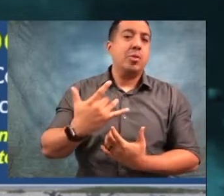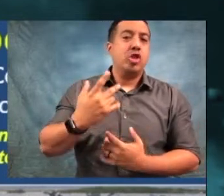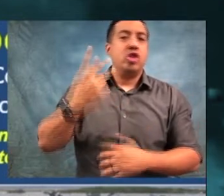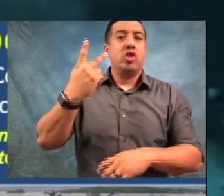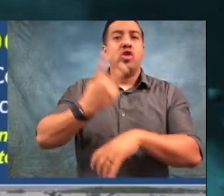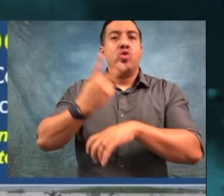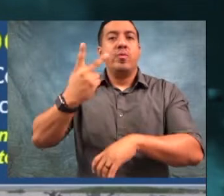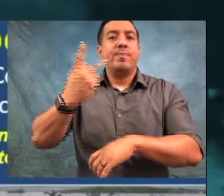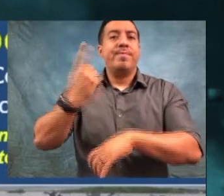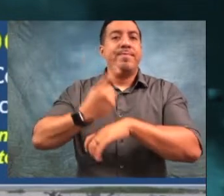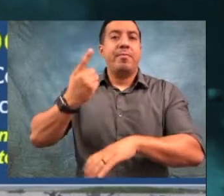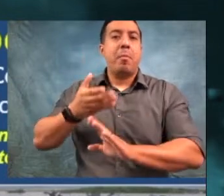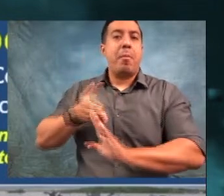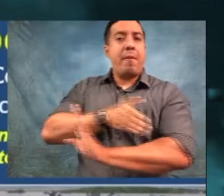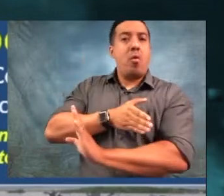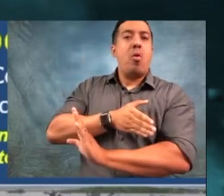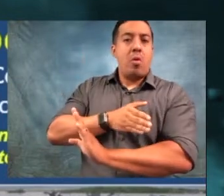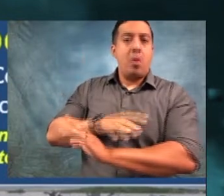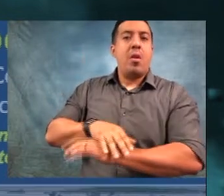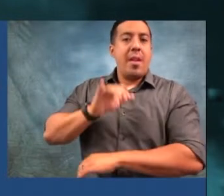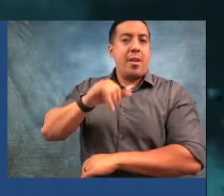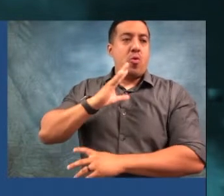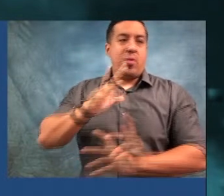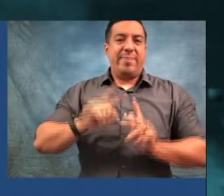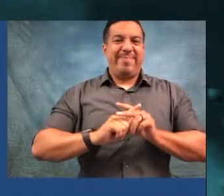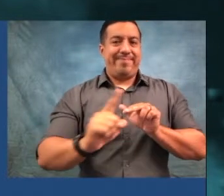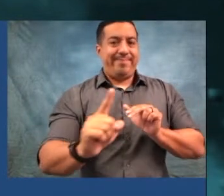typically a day or two ahead at least.